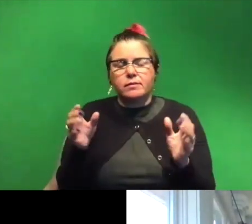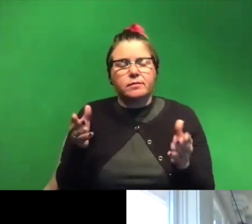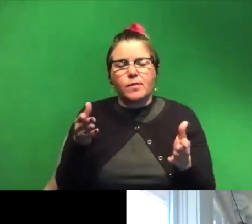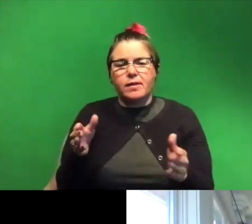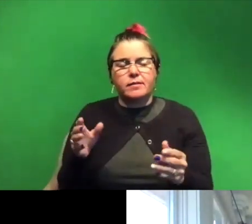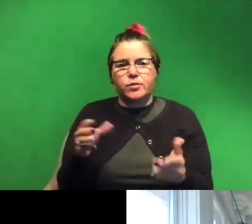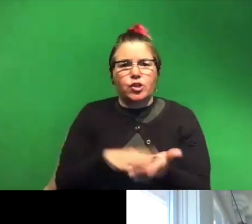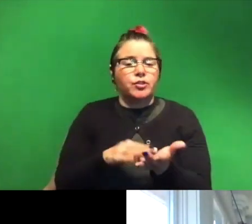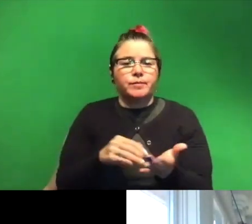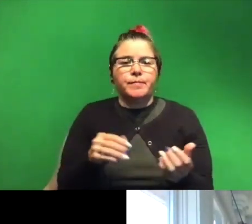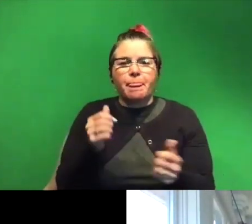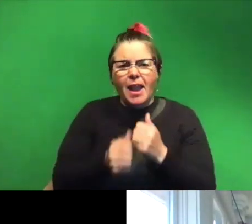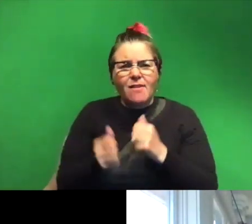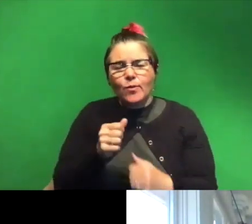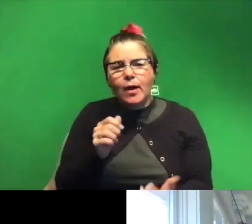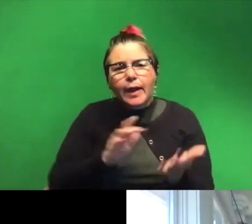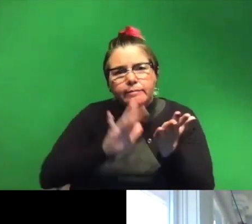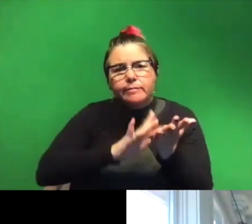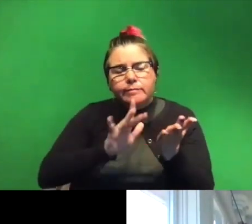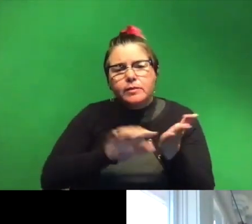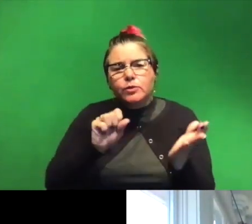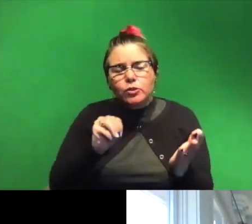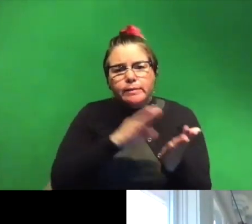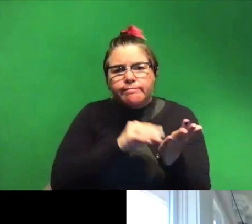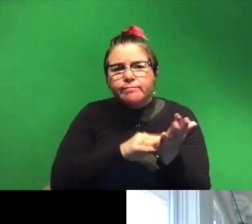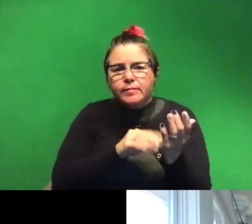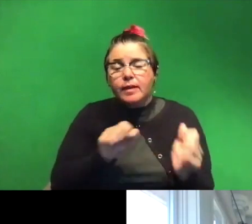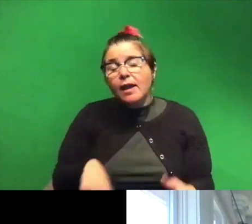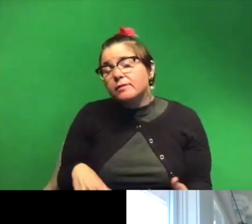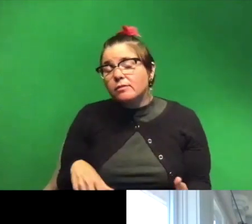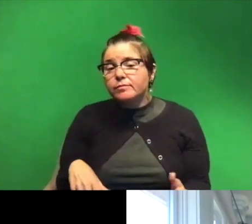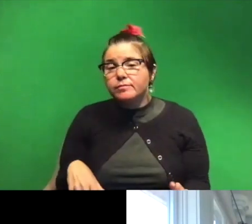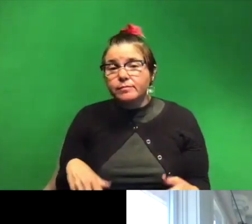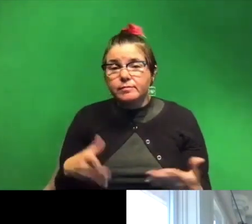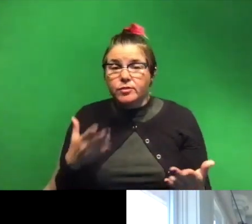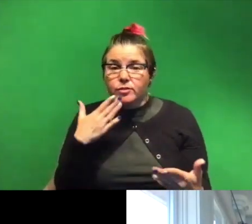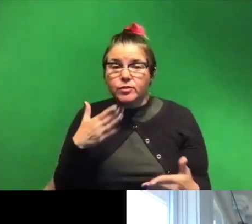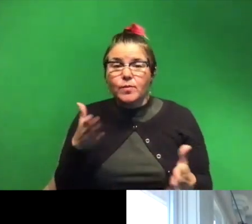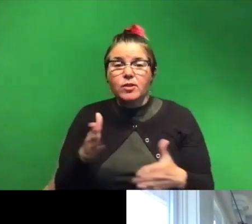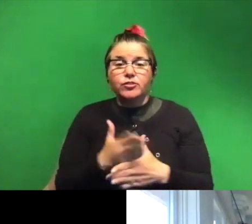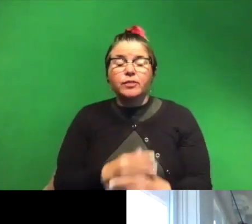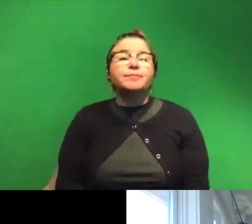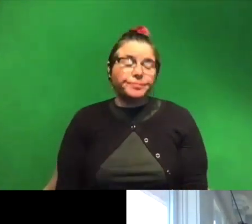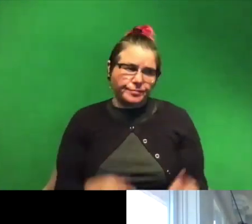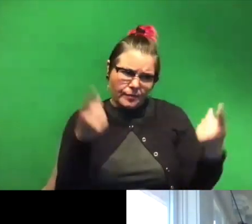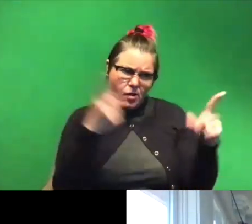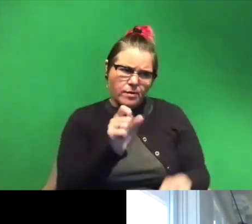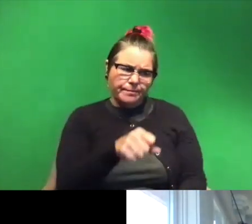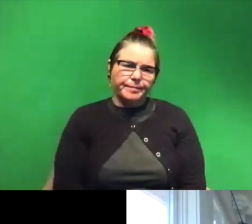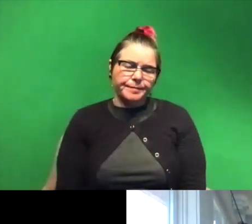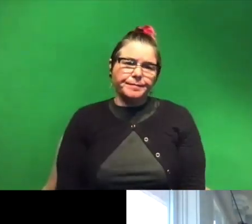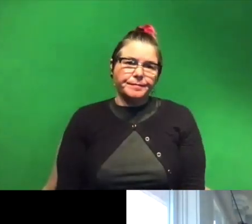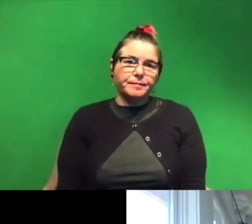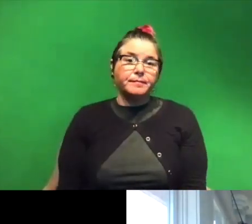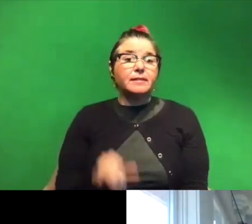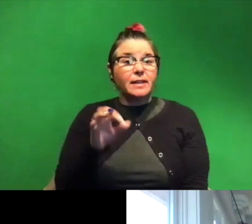because everyone can look on social media and learn. So I just thought it was a great way to share. Yeah. Totally agree. Yeah. And if you're